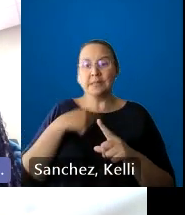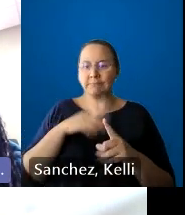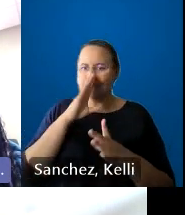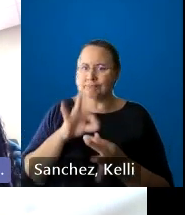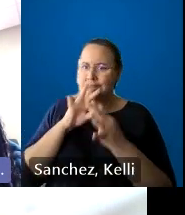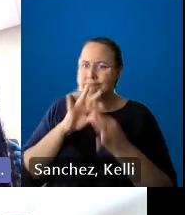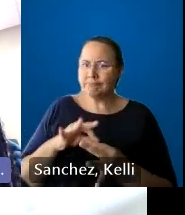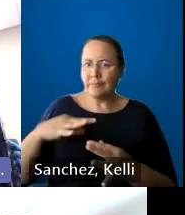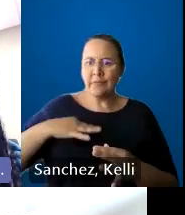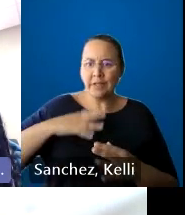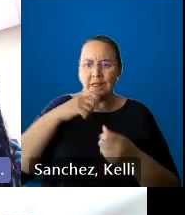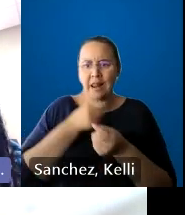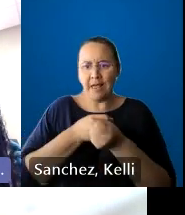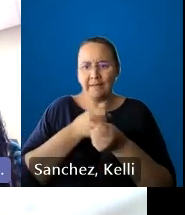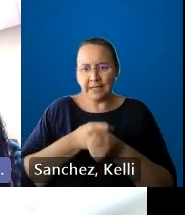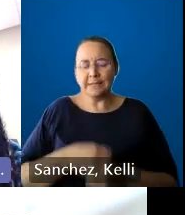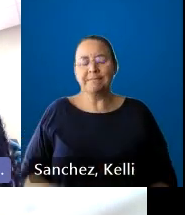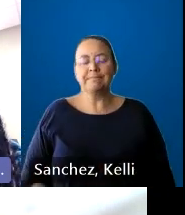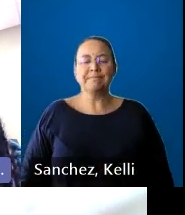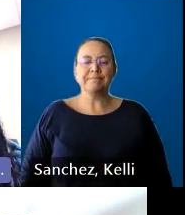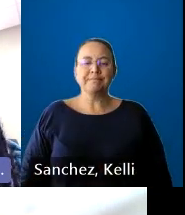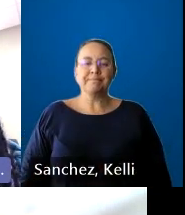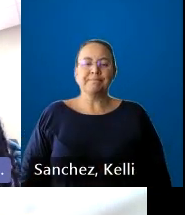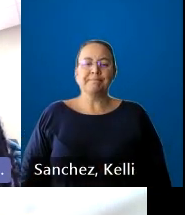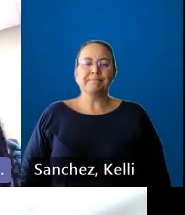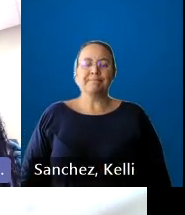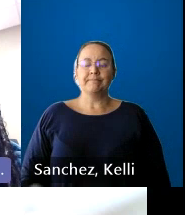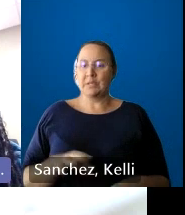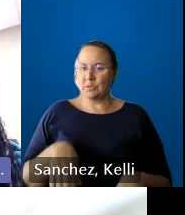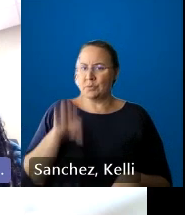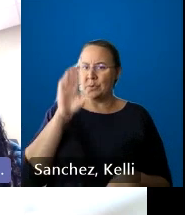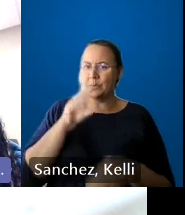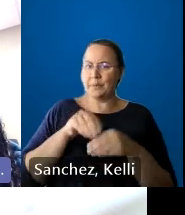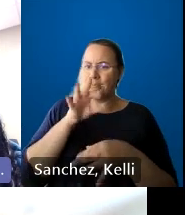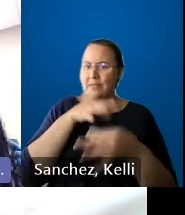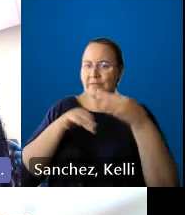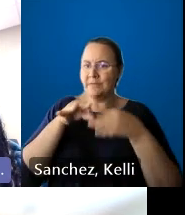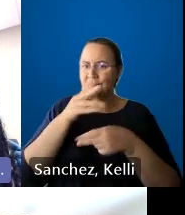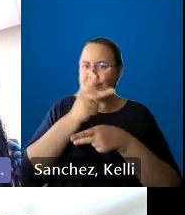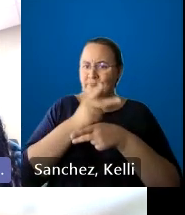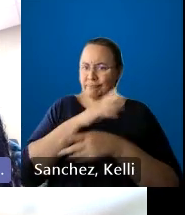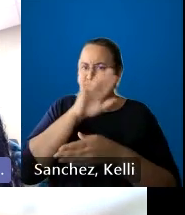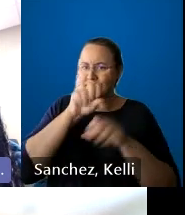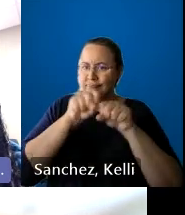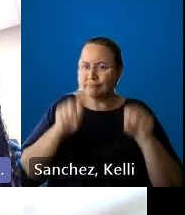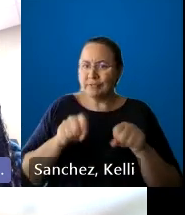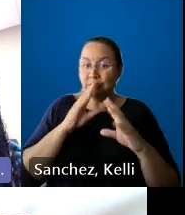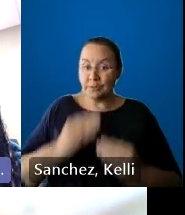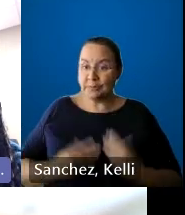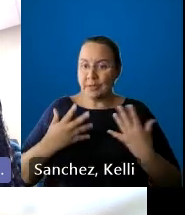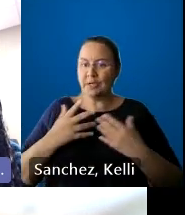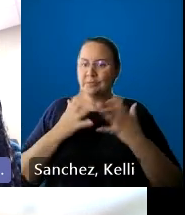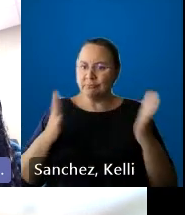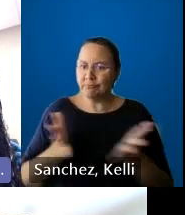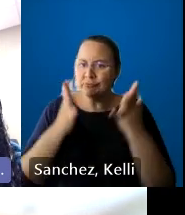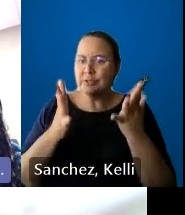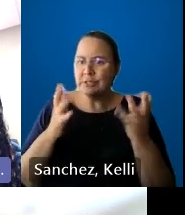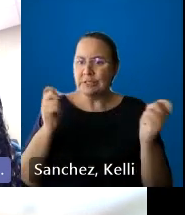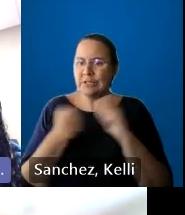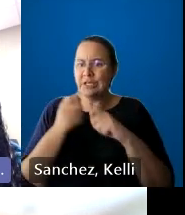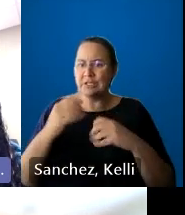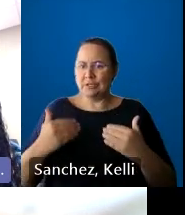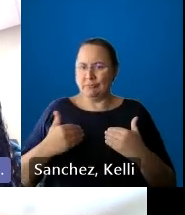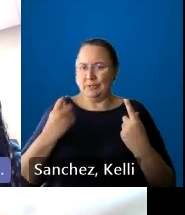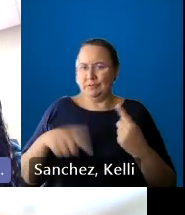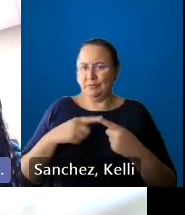dedicated volunteer and advocate. Growing up in the foster care system, she was inspired to promote change from a young age and has